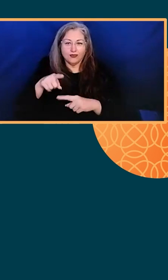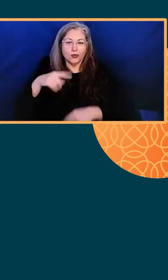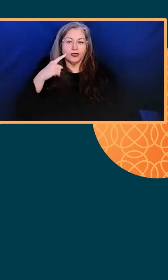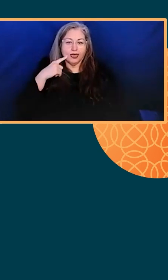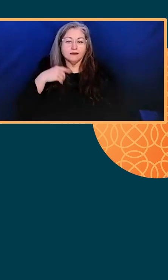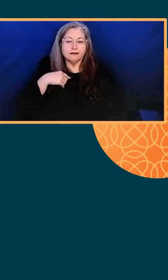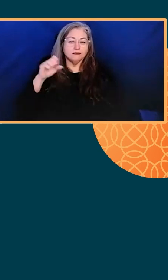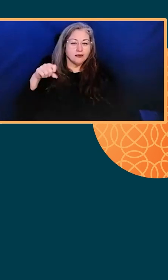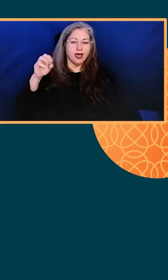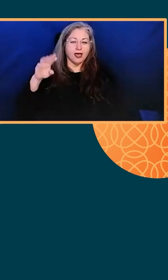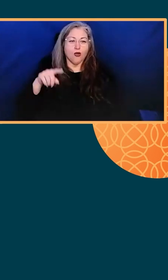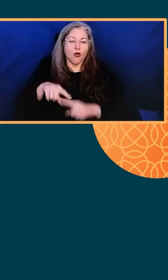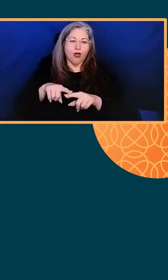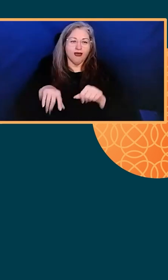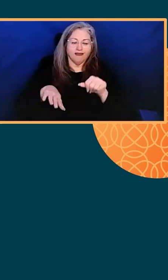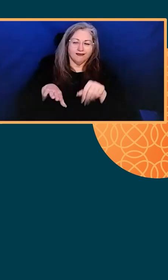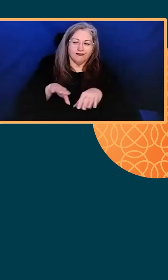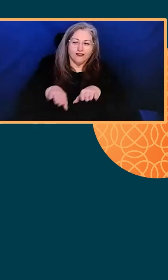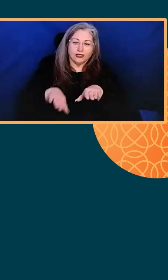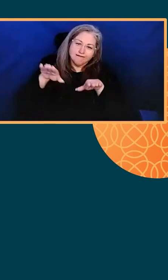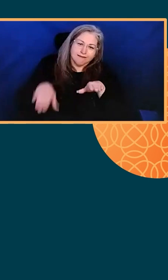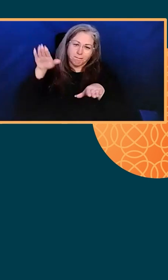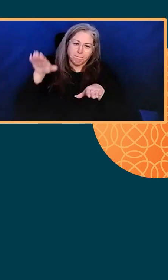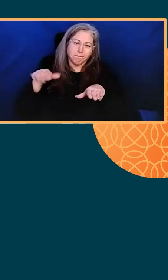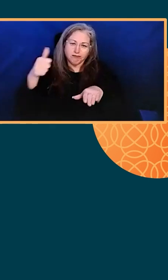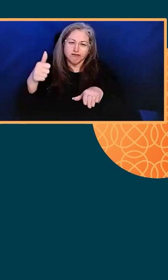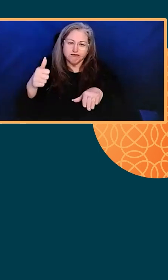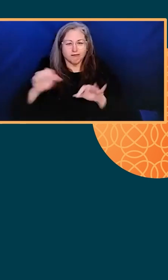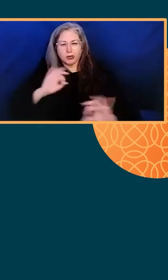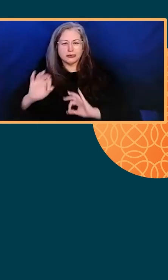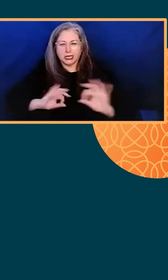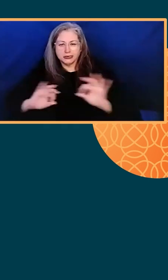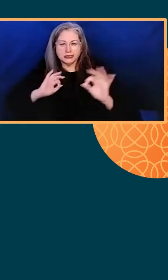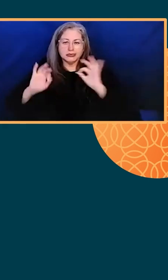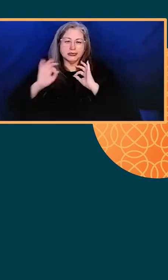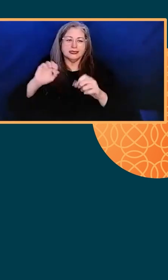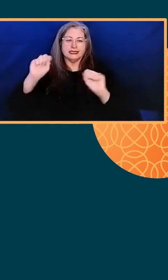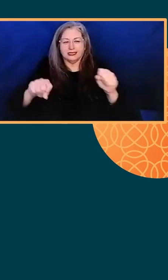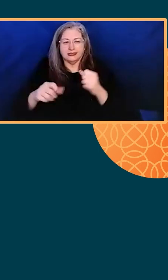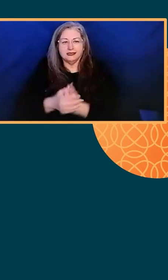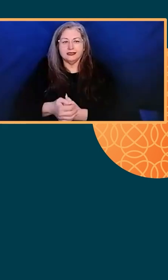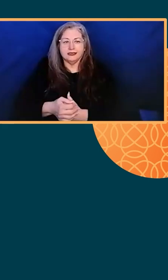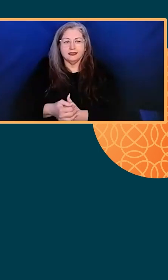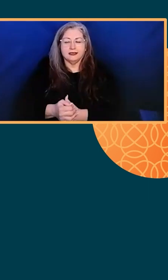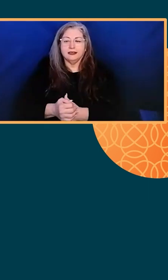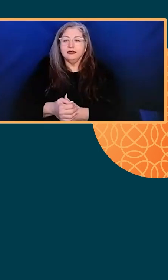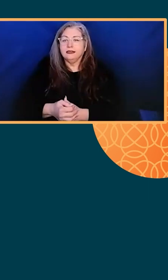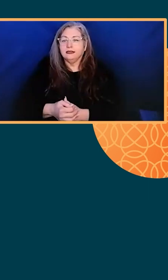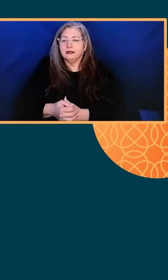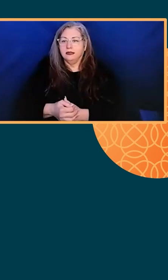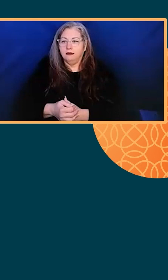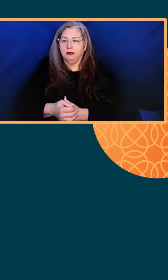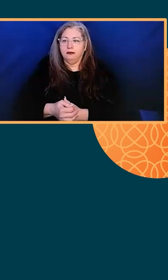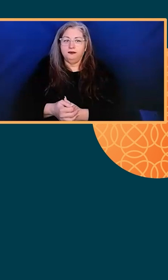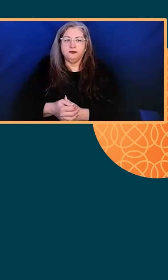the foot stamp. All right. Polka dots. Yes, yes, yes. I mean,